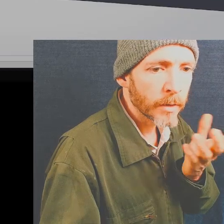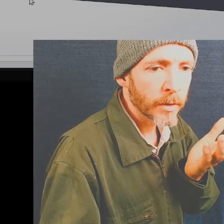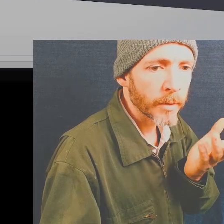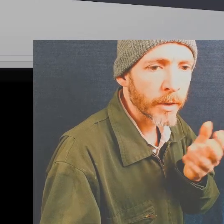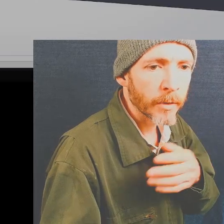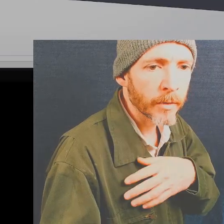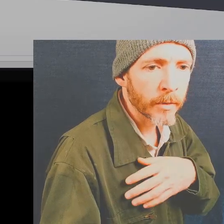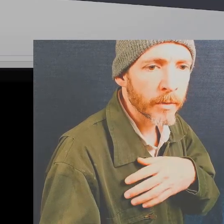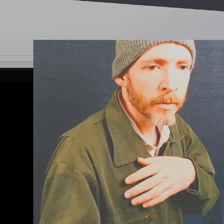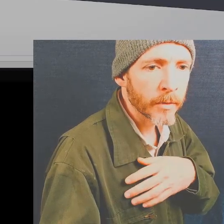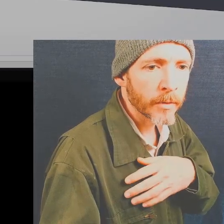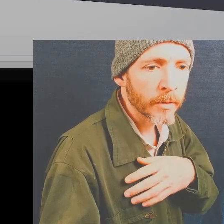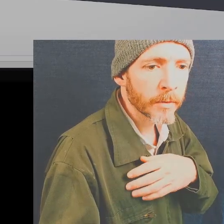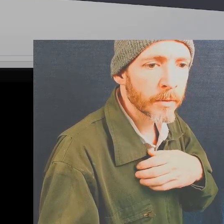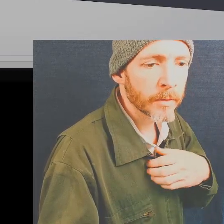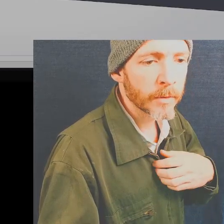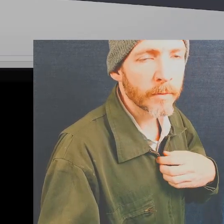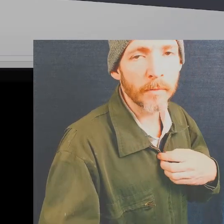There we